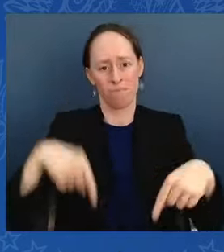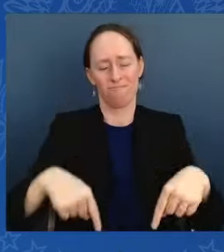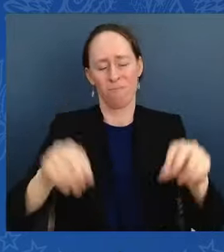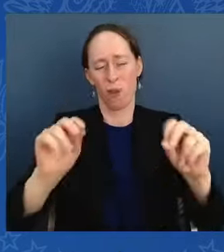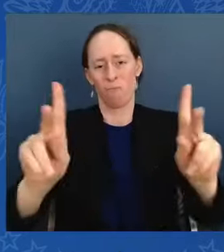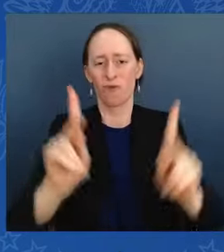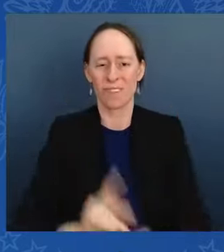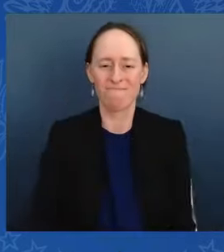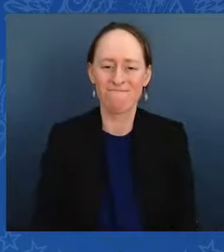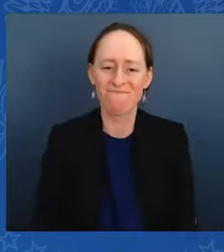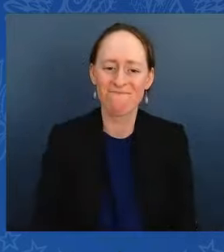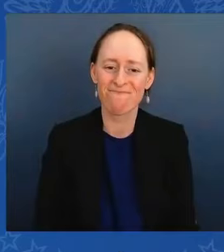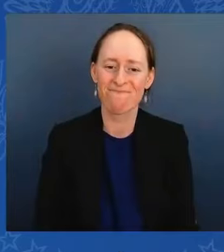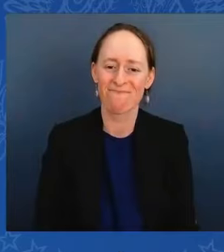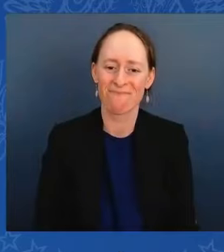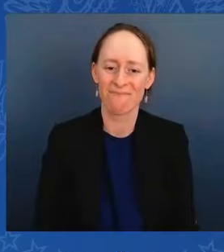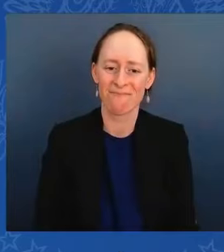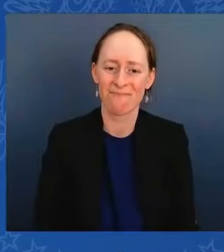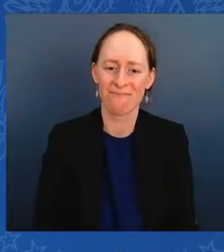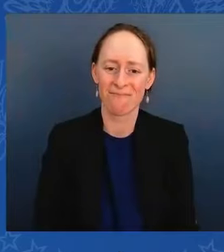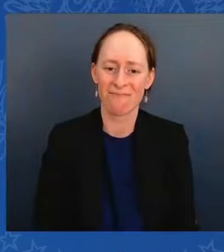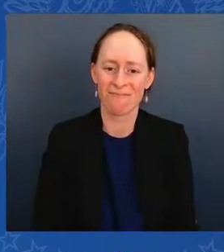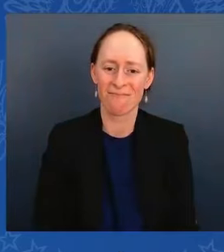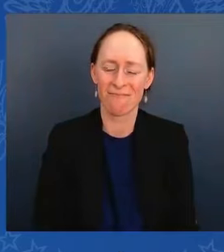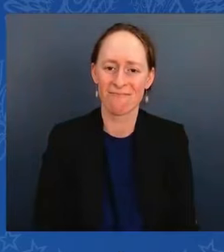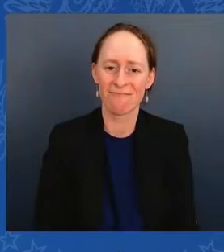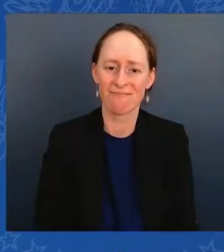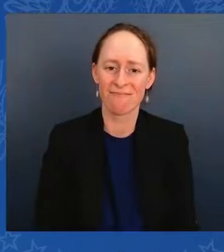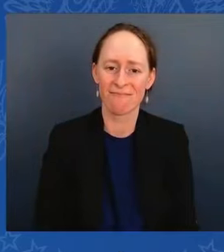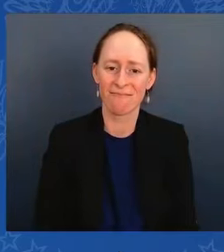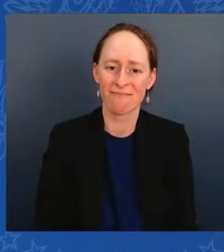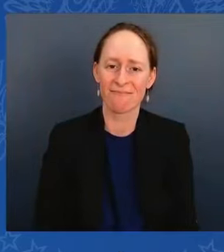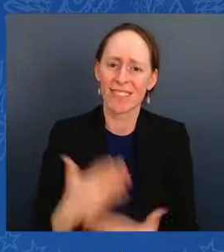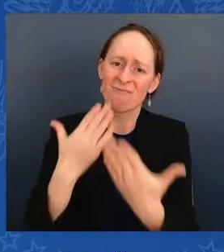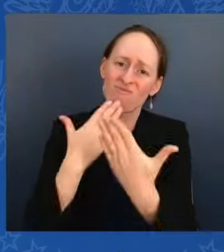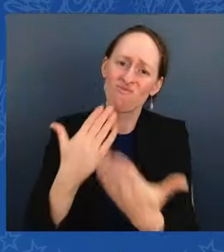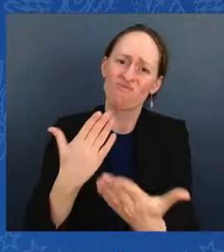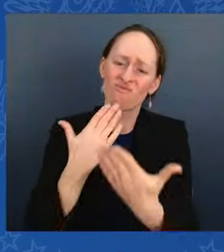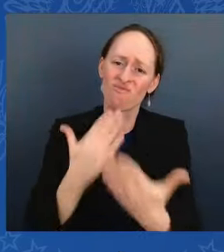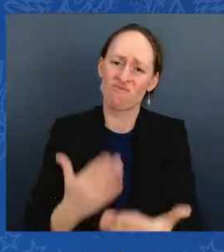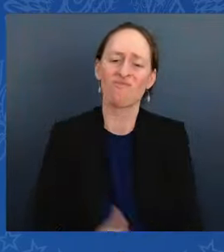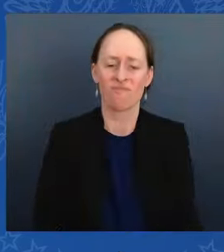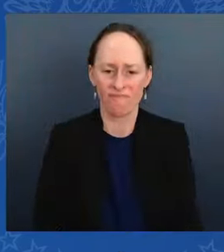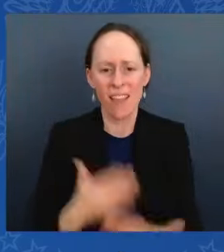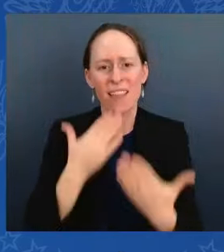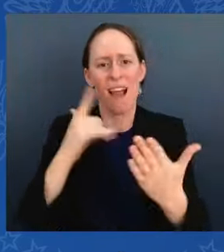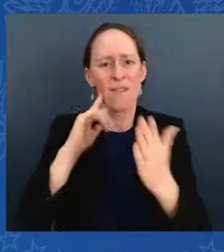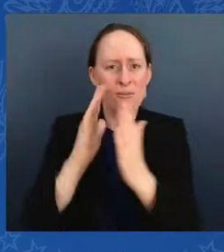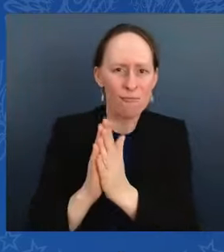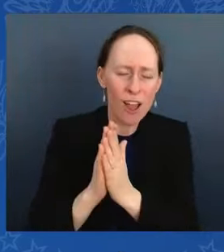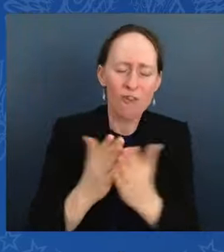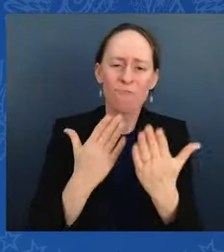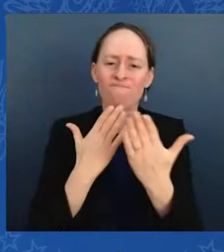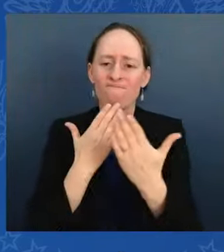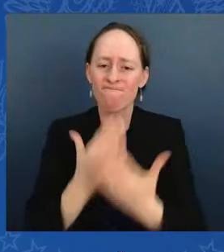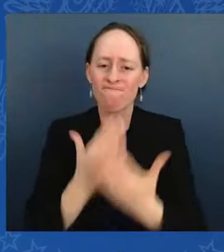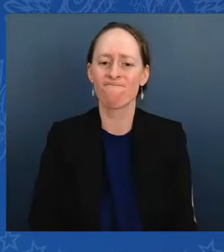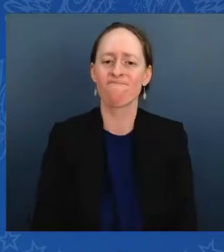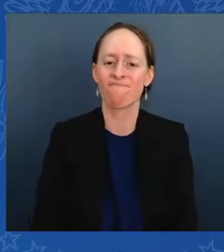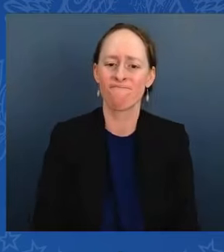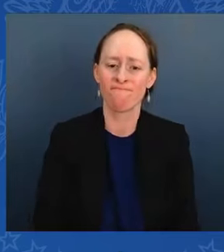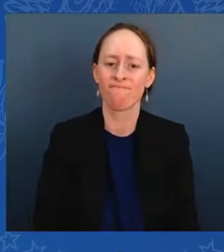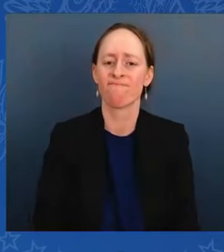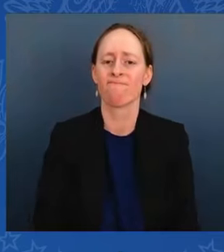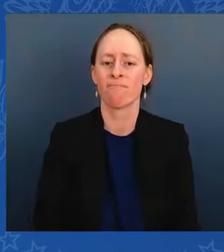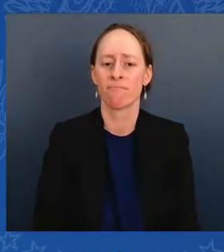Thanks, Buck. Buck, thanks very much, and thanks for centering us today with your prayer. I want to start by saying the millions of people have been